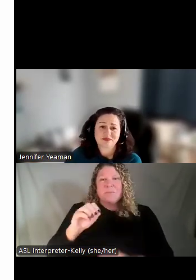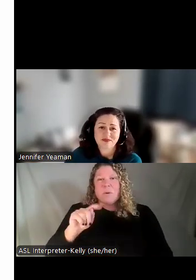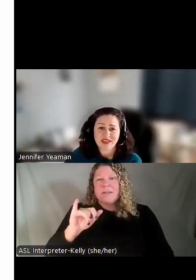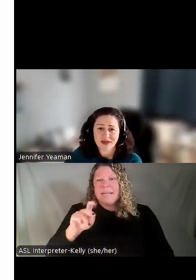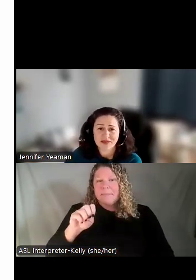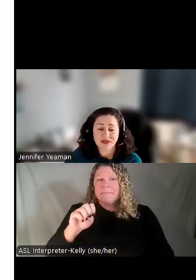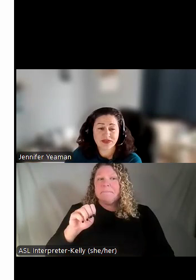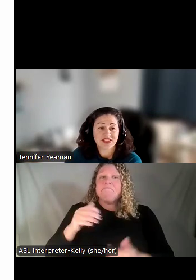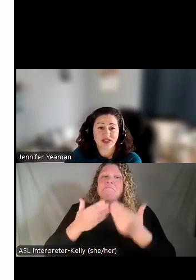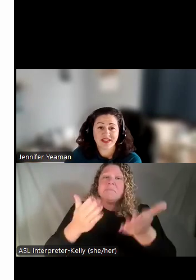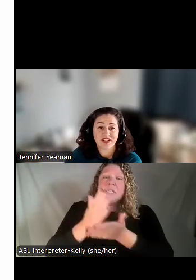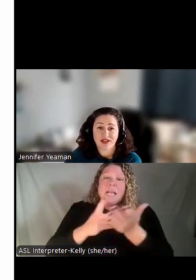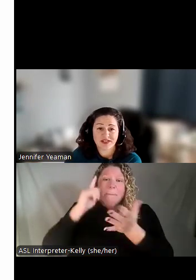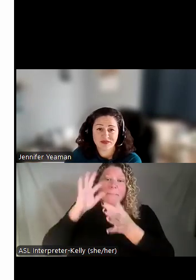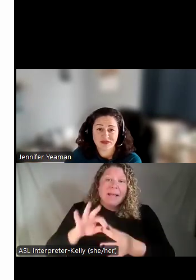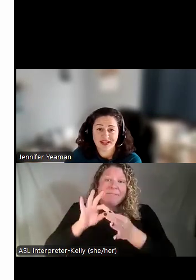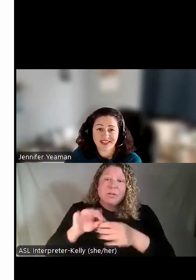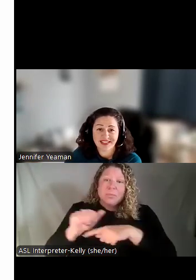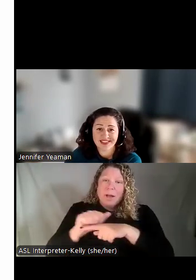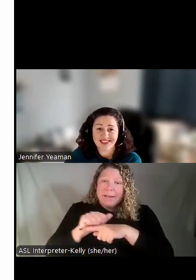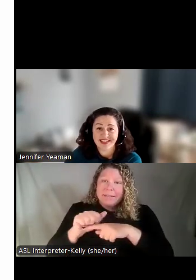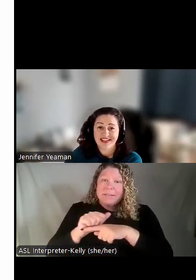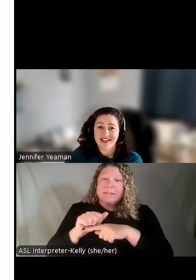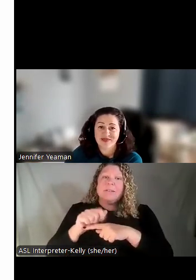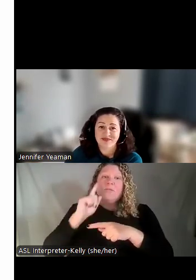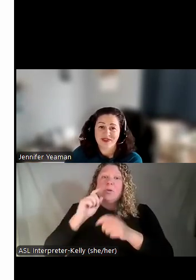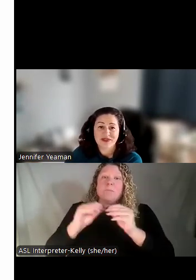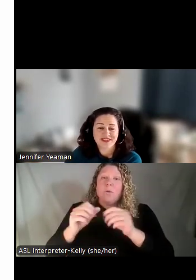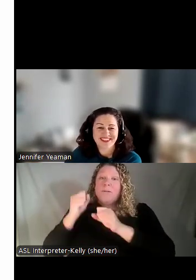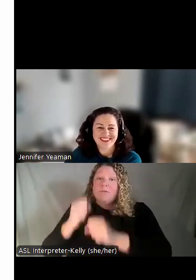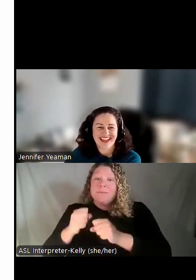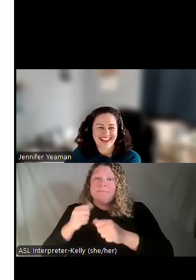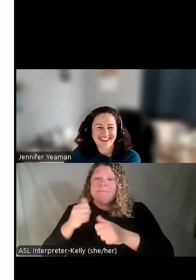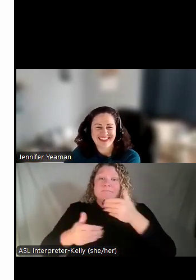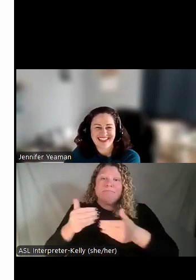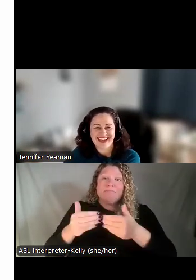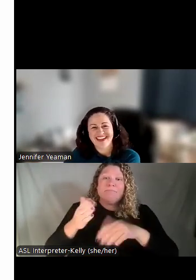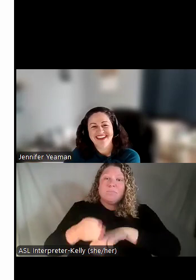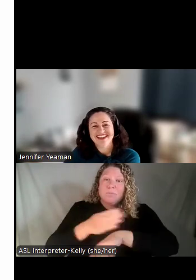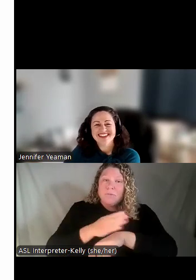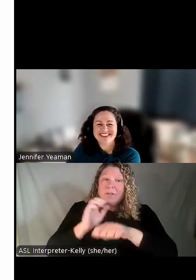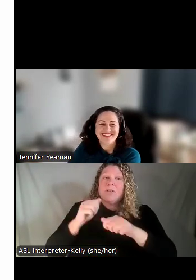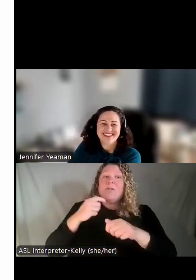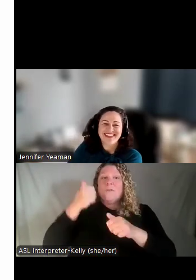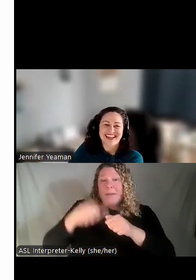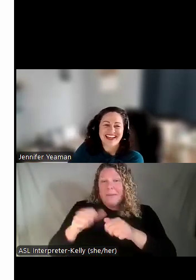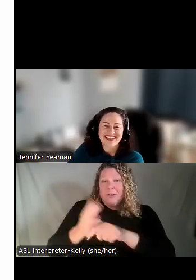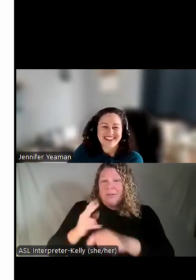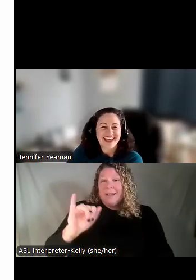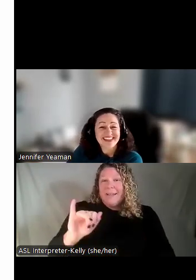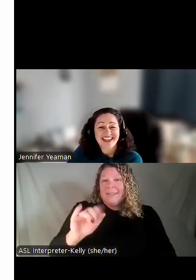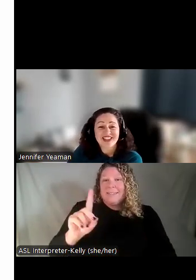practices. So to strengthen your process improvement ideas, remember to use IDEA. So in this